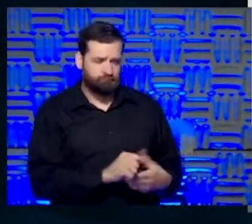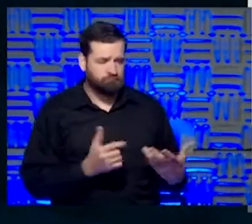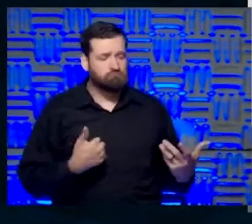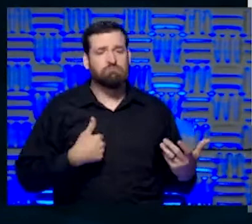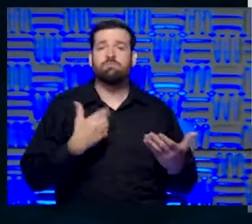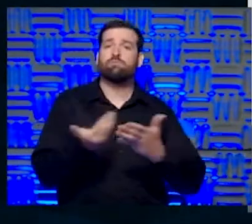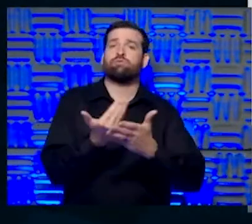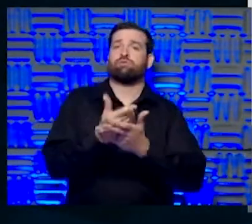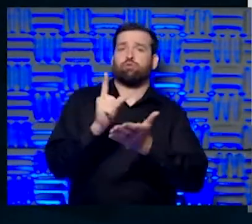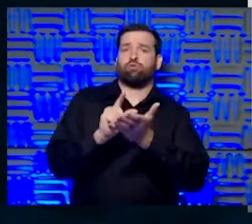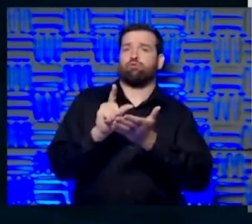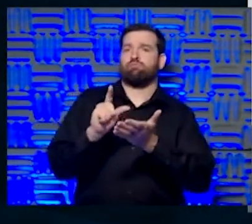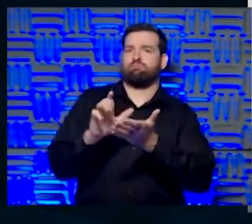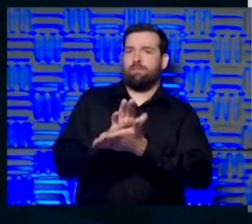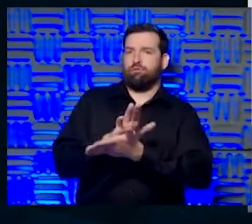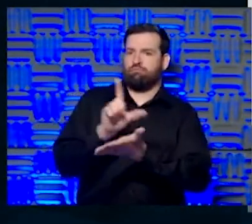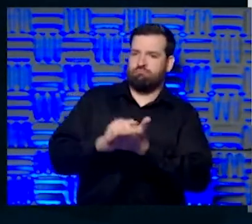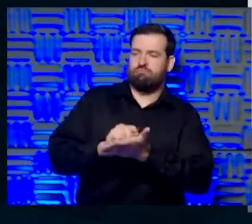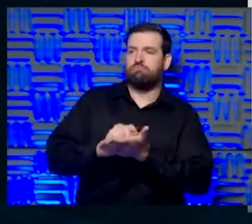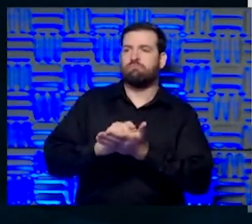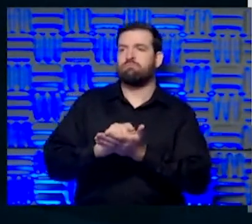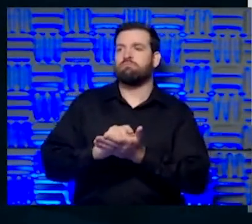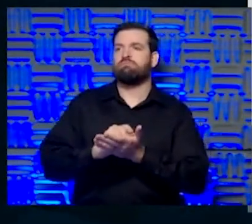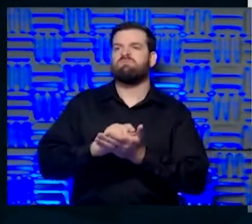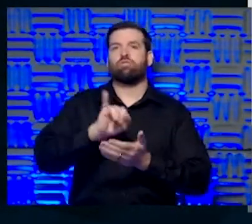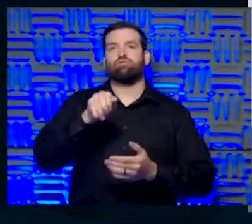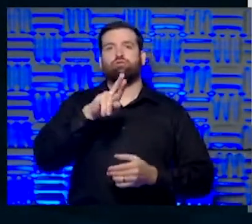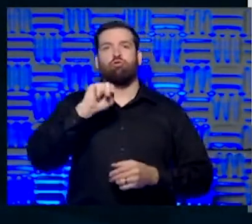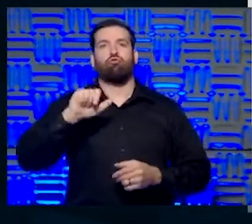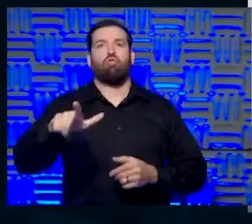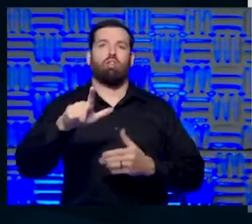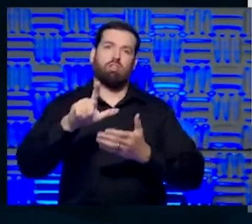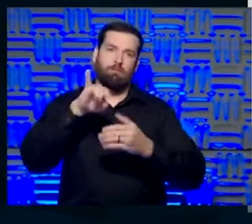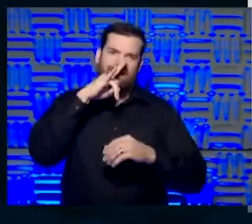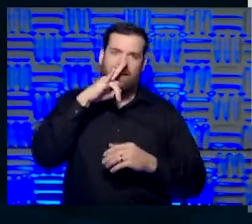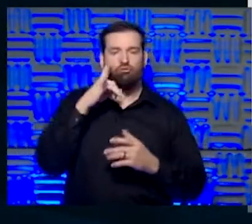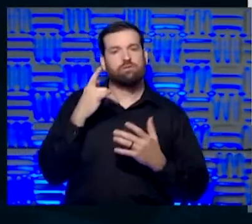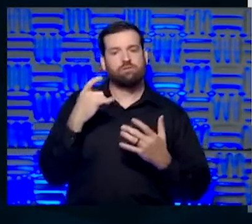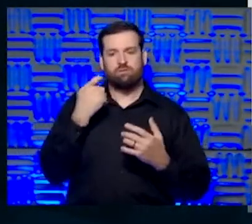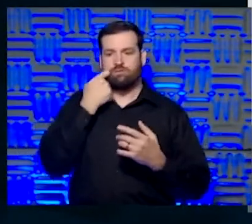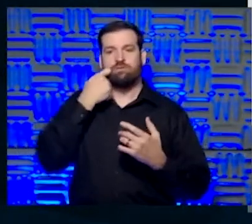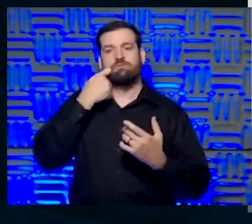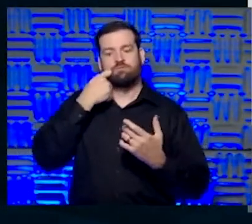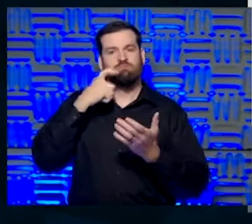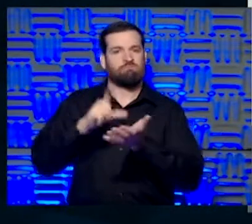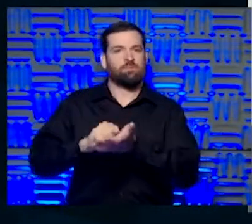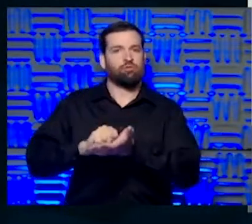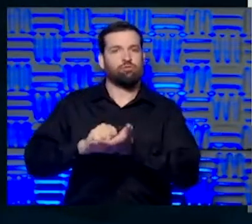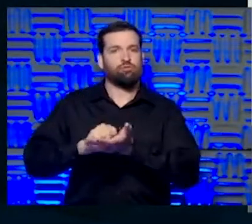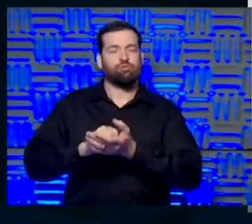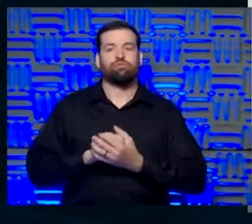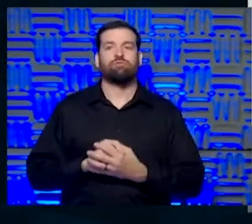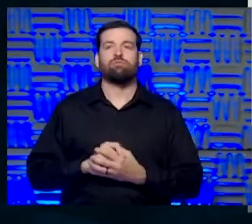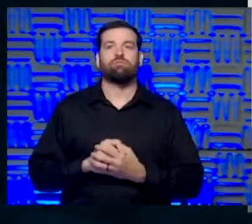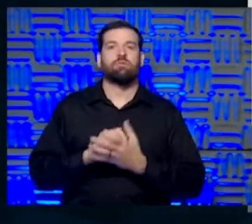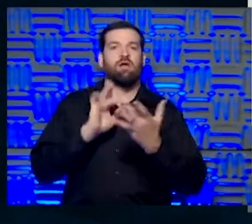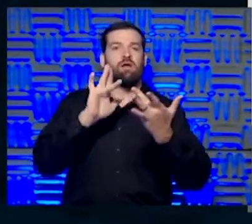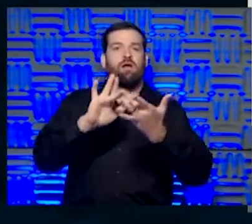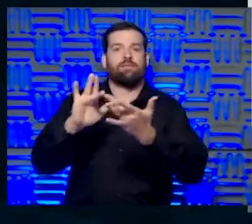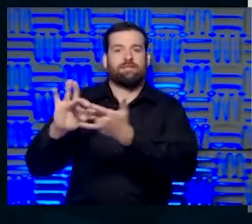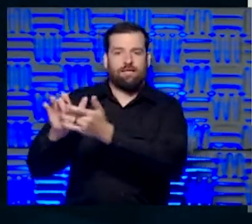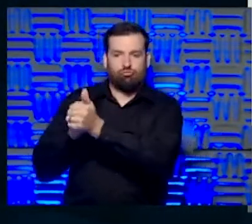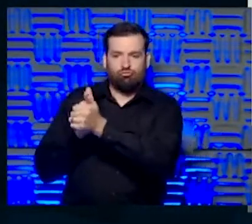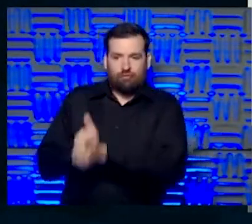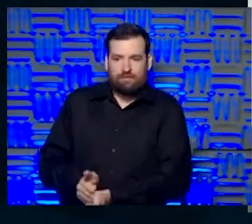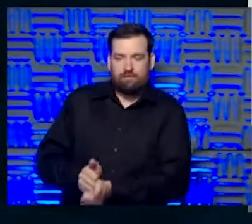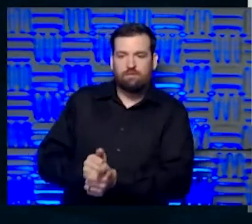paper published in the Journal of Pediatrics recently that looked at, they did contact tracing of household contacts